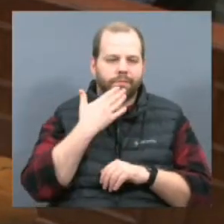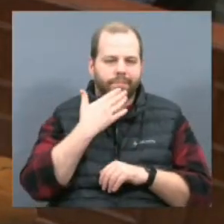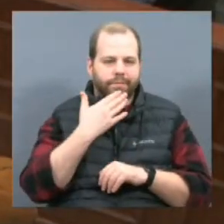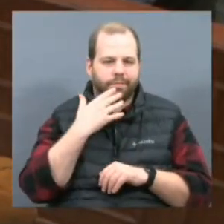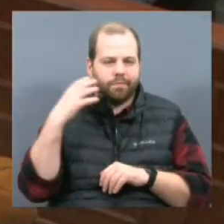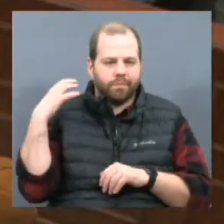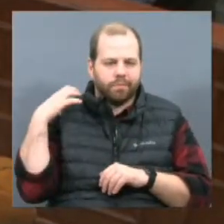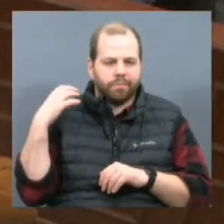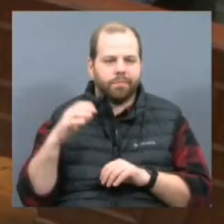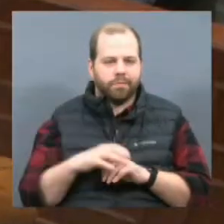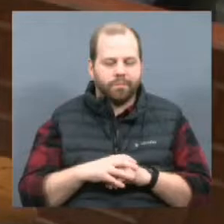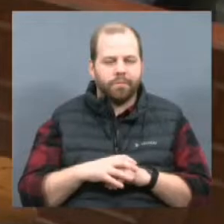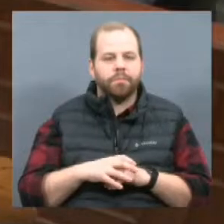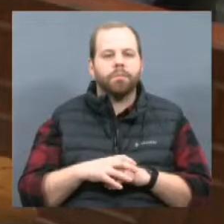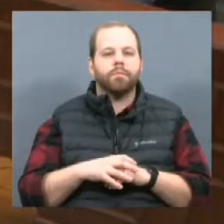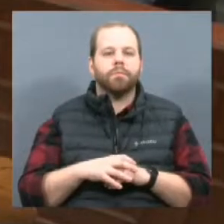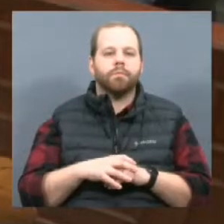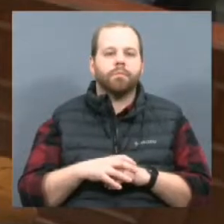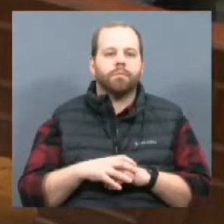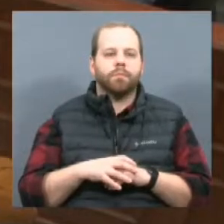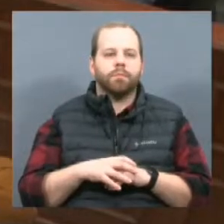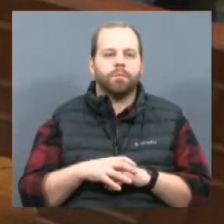Chair.